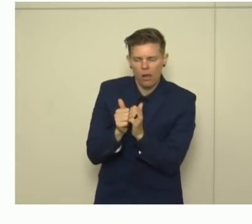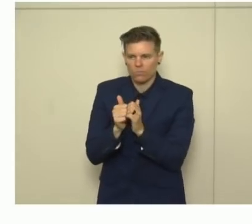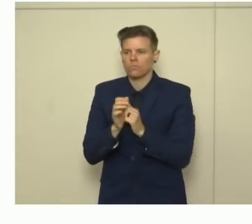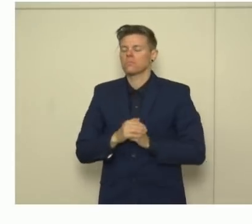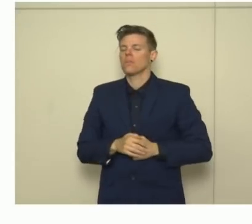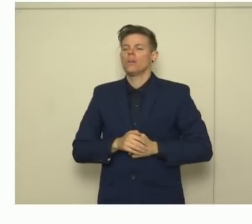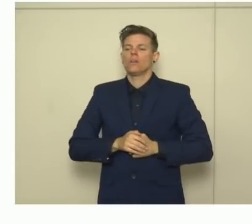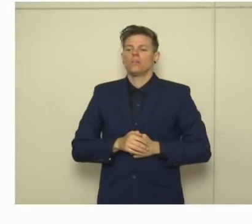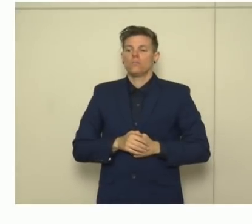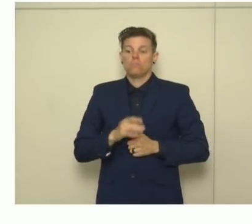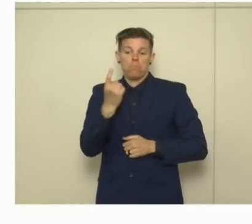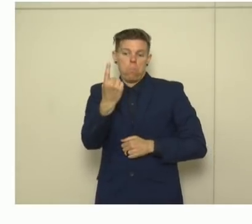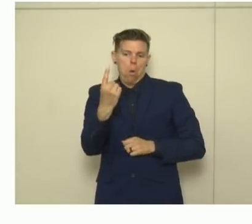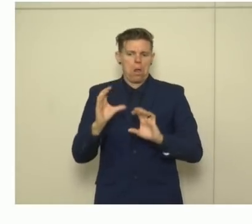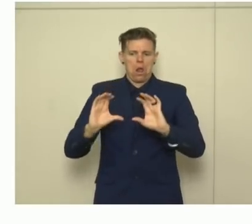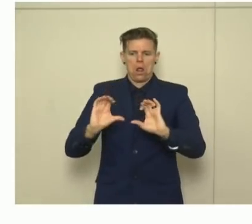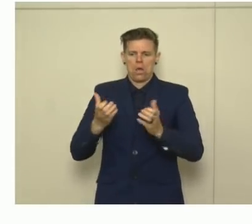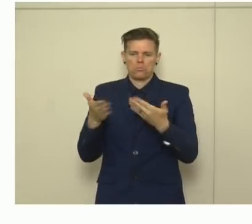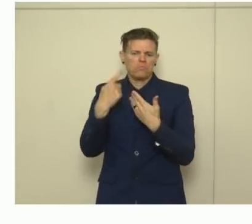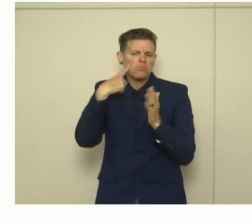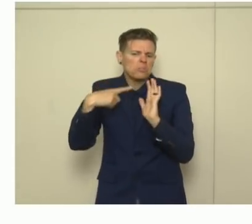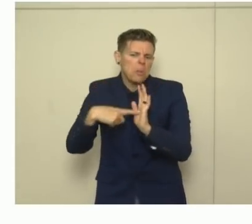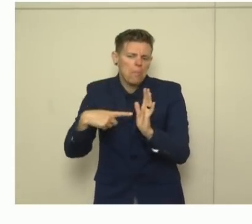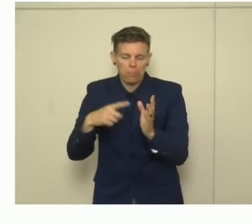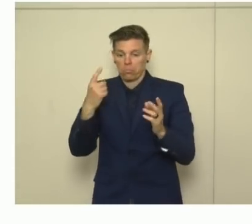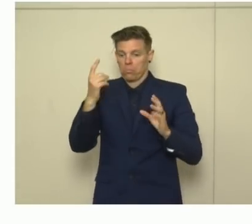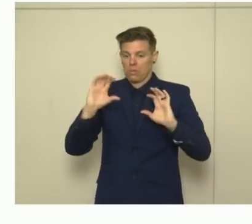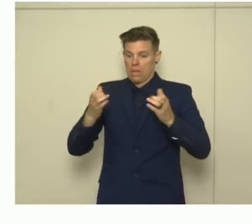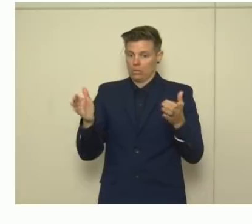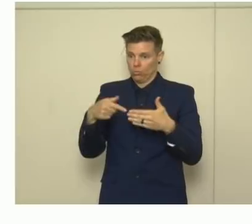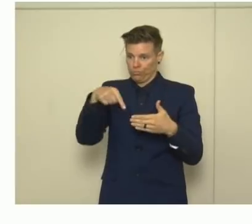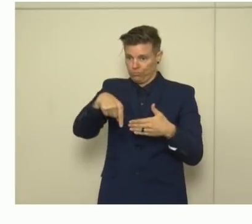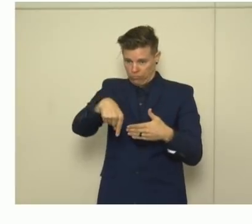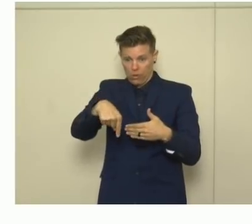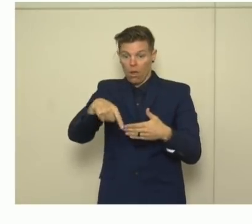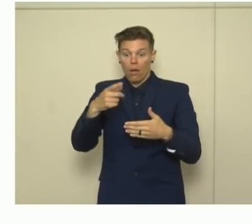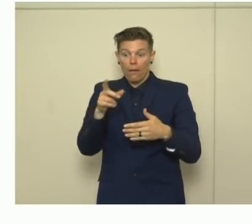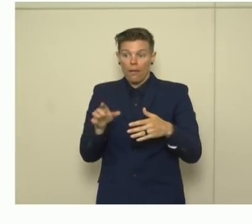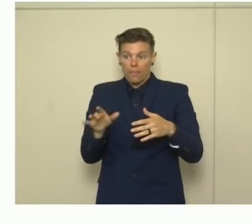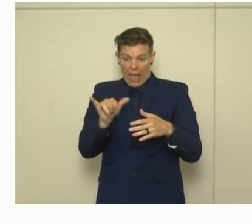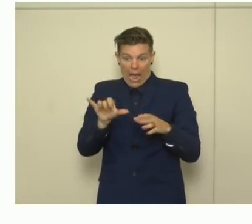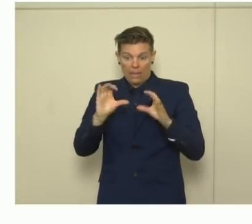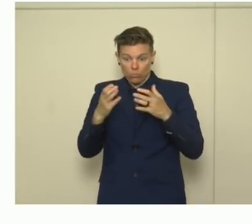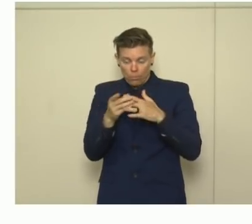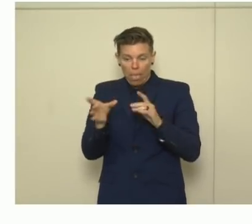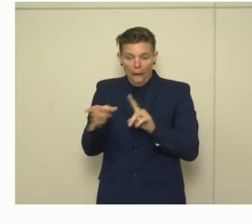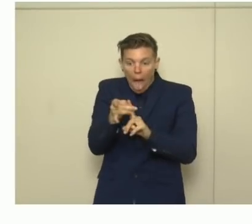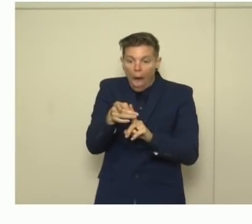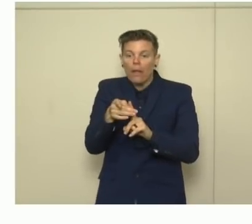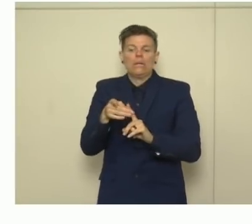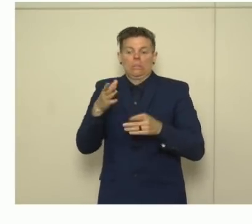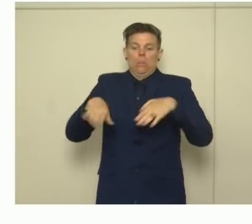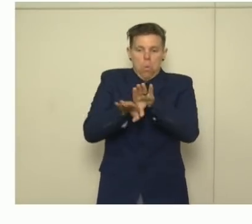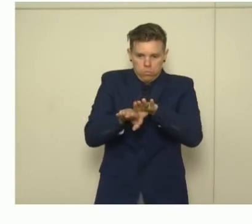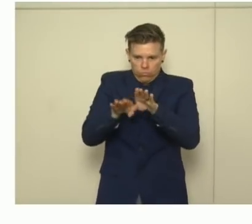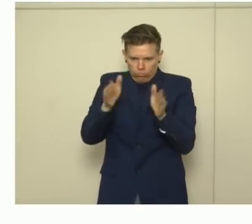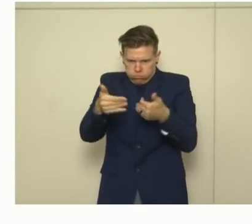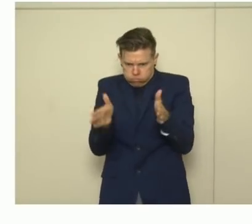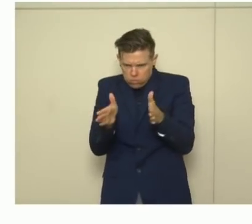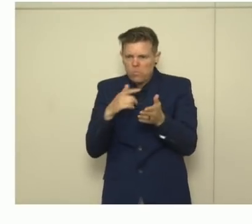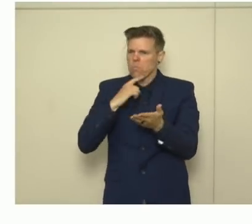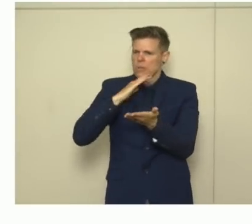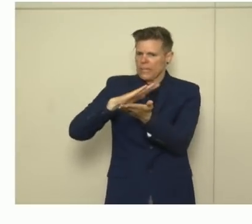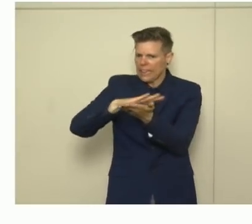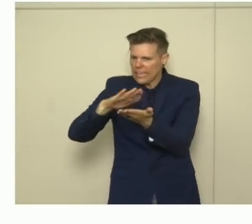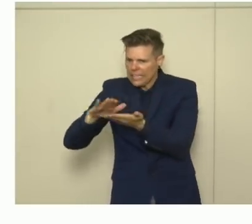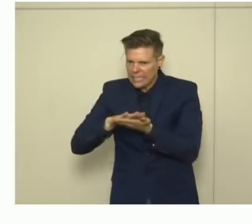individual classrooms, we will be closing that classroom, cleaning that classroom, and quarantining the students and staff members who are in